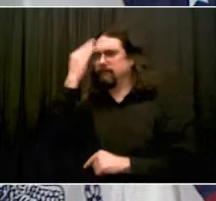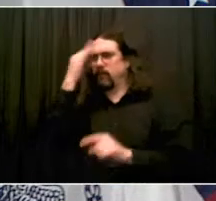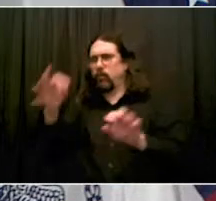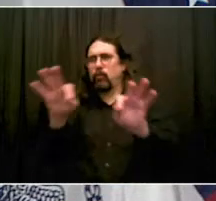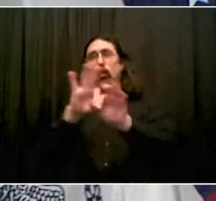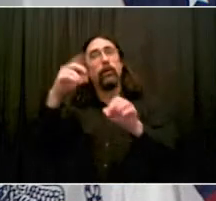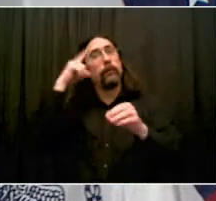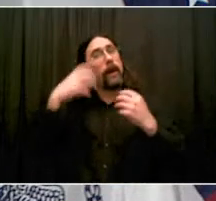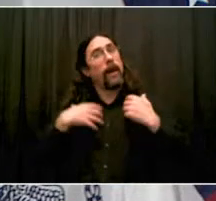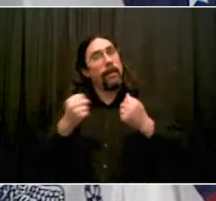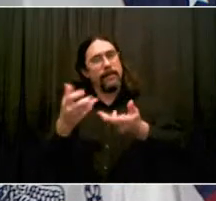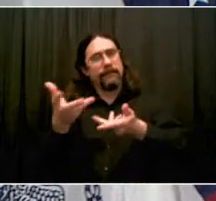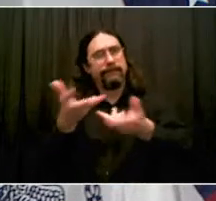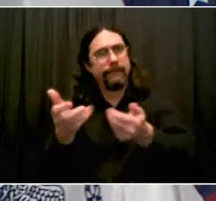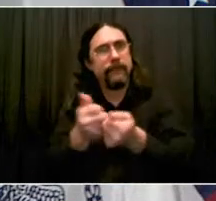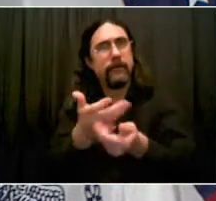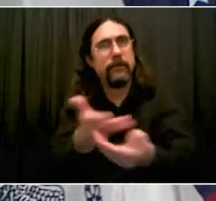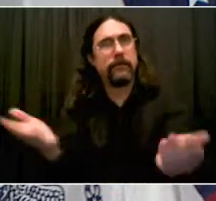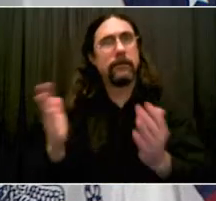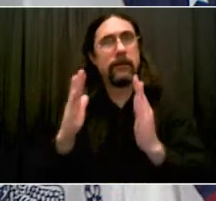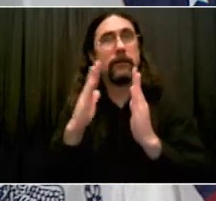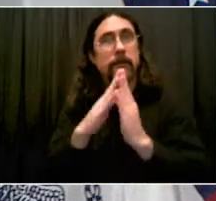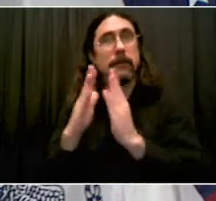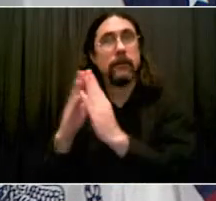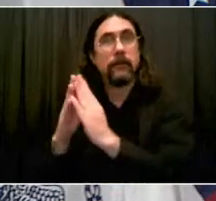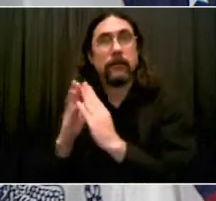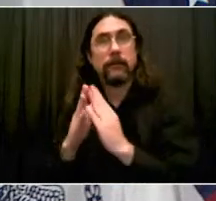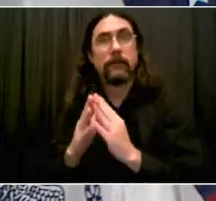Councilmember Diana Ayala.